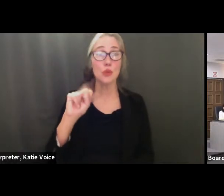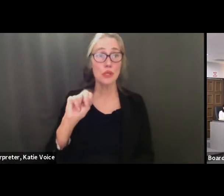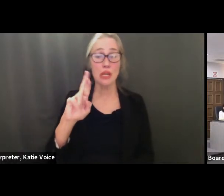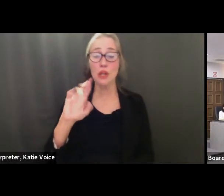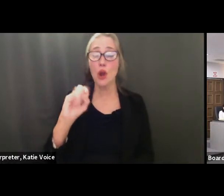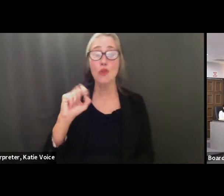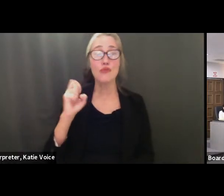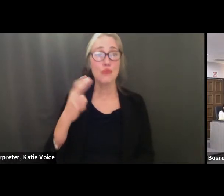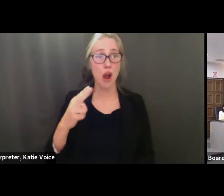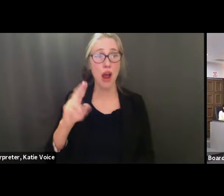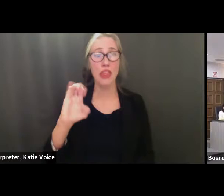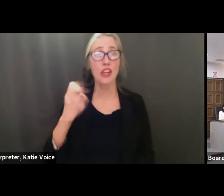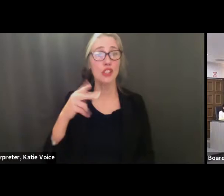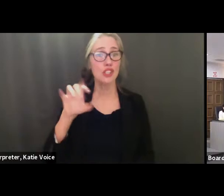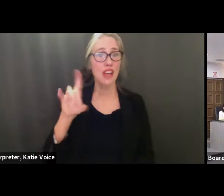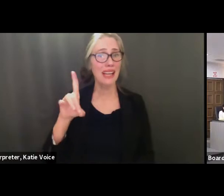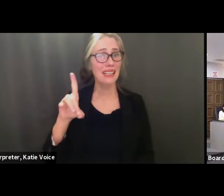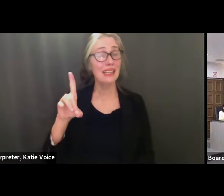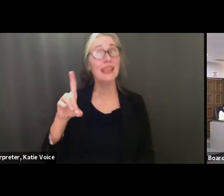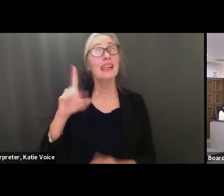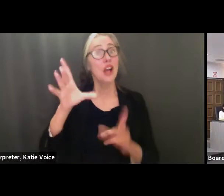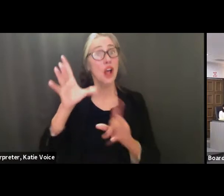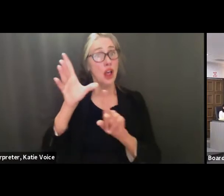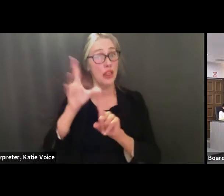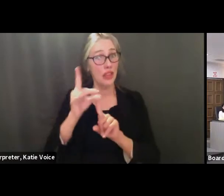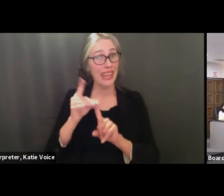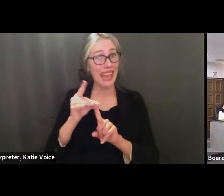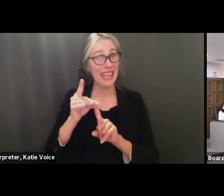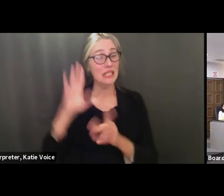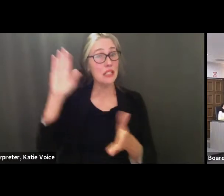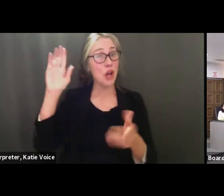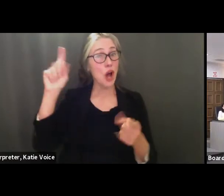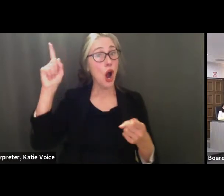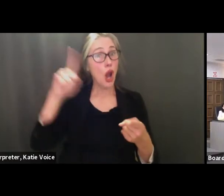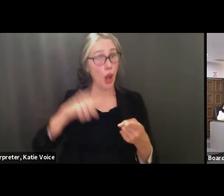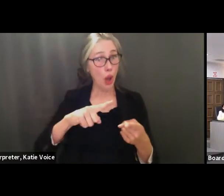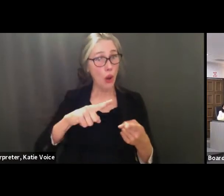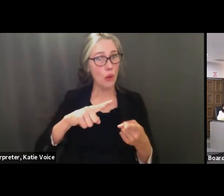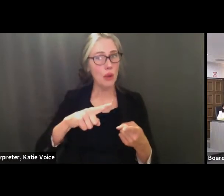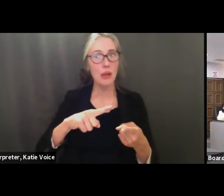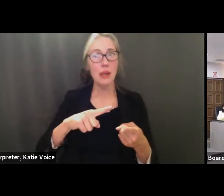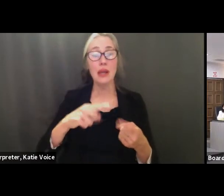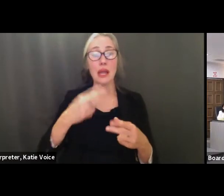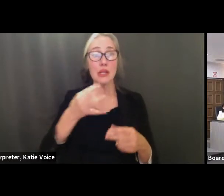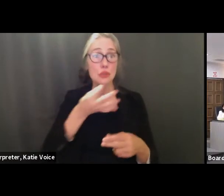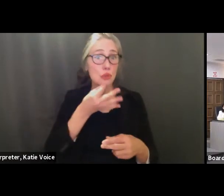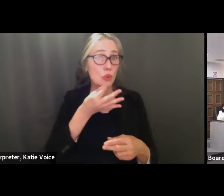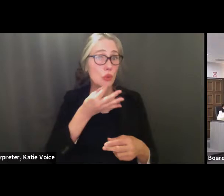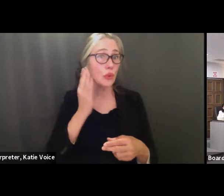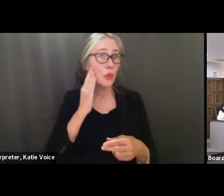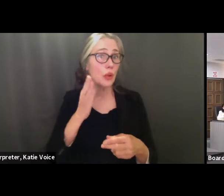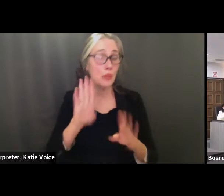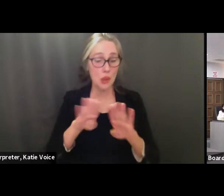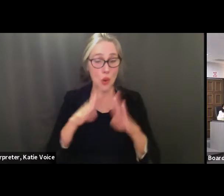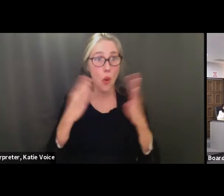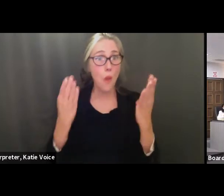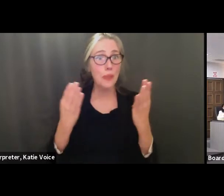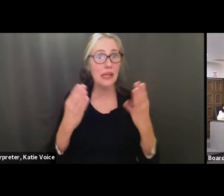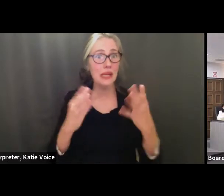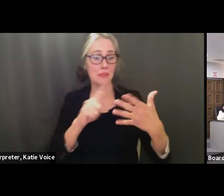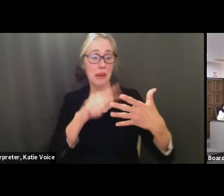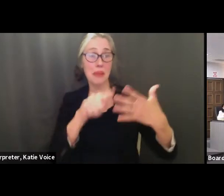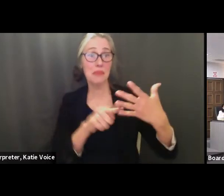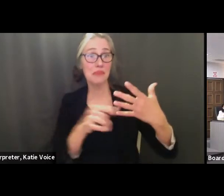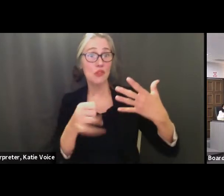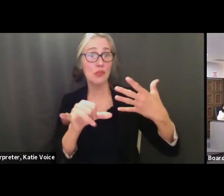low. They're also dropping, to be able to hear soon. So are we saying, or is the thought of